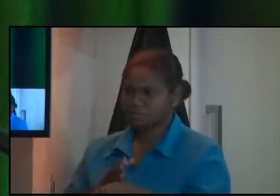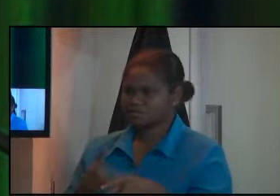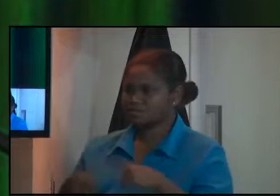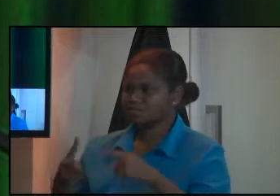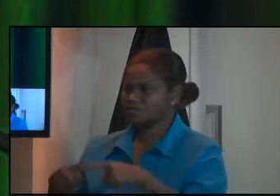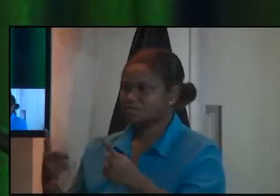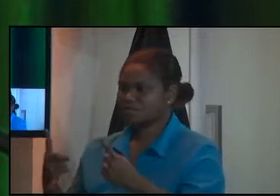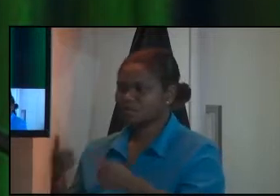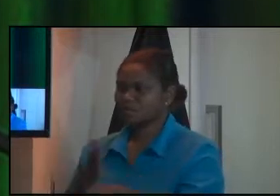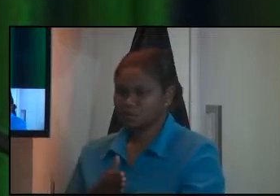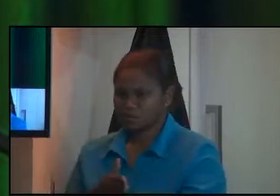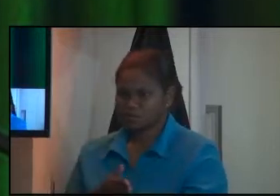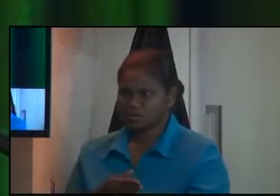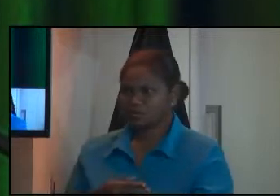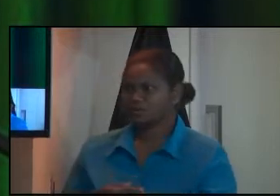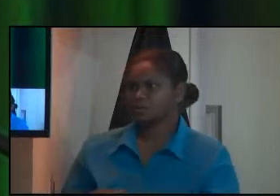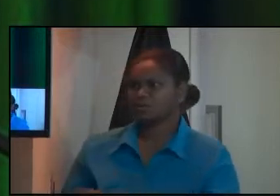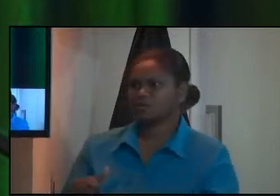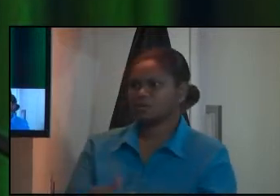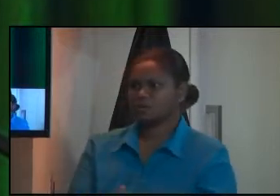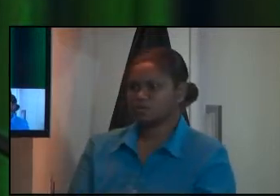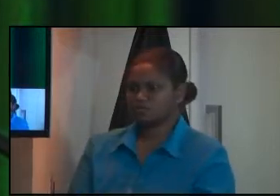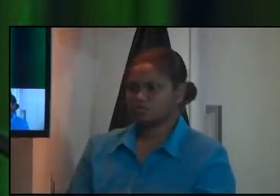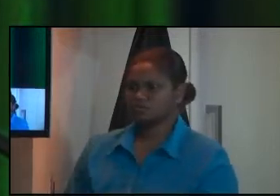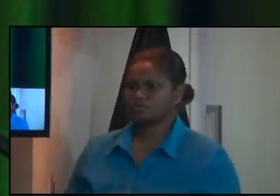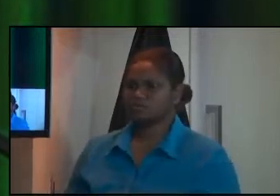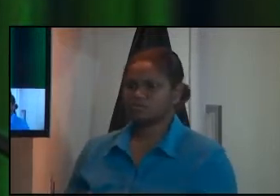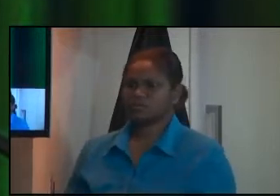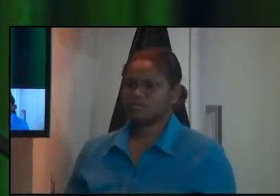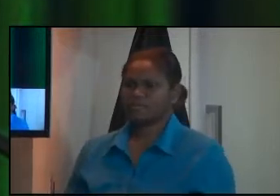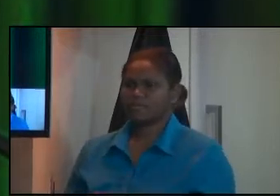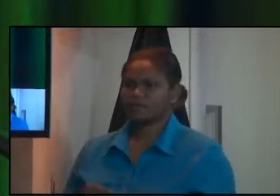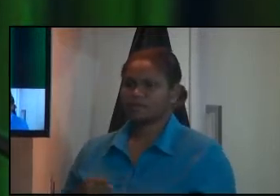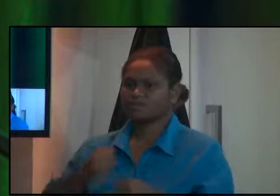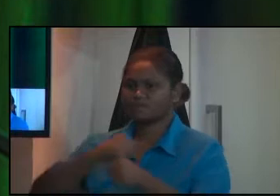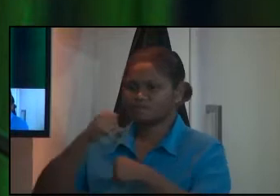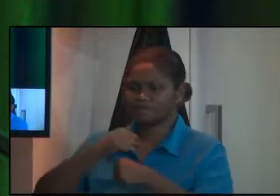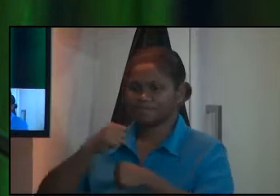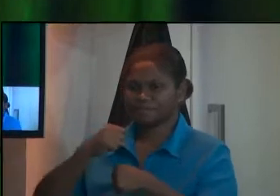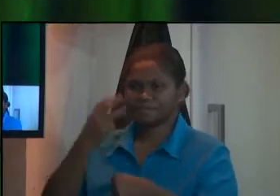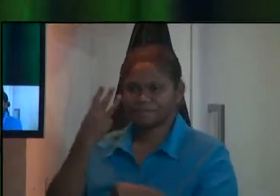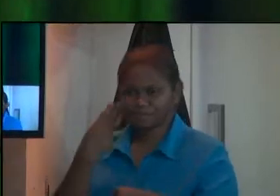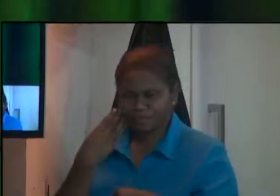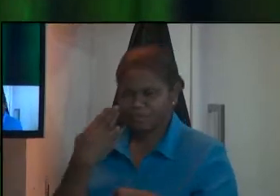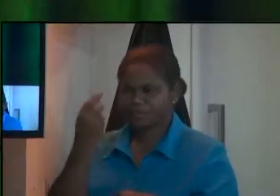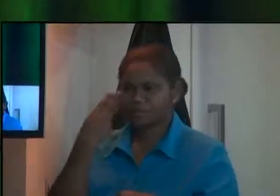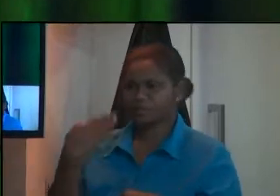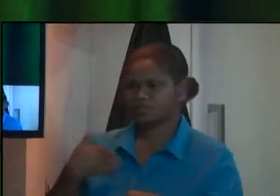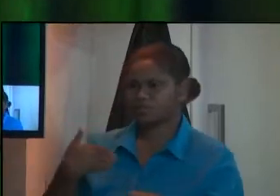roles and law, CEDAW, violence against women, sorcery, women's health, and women